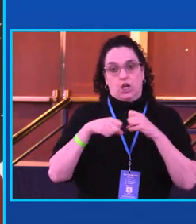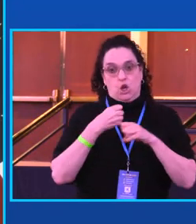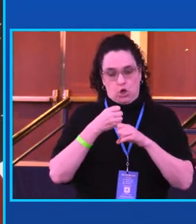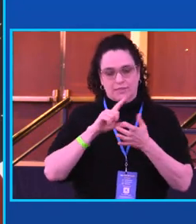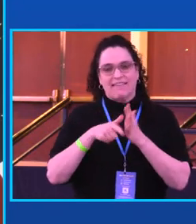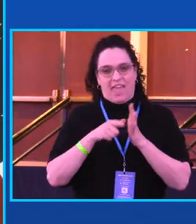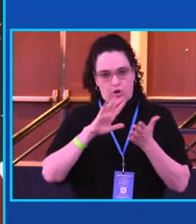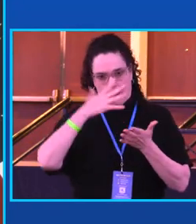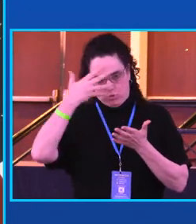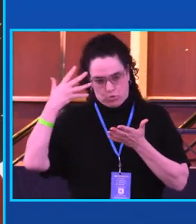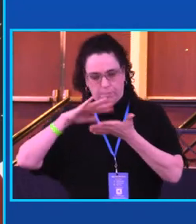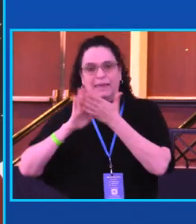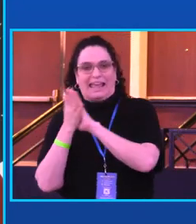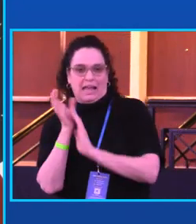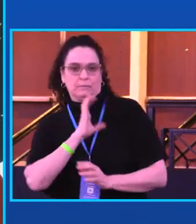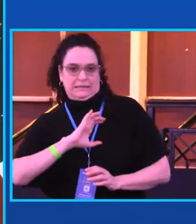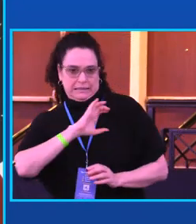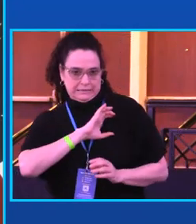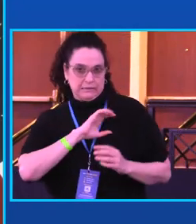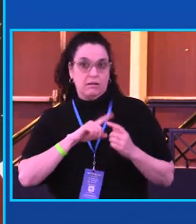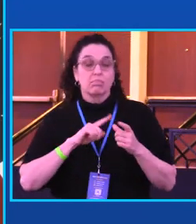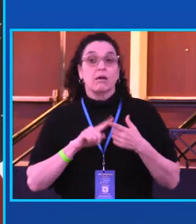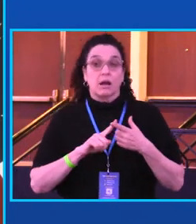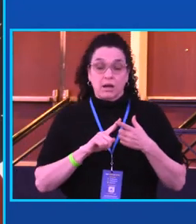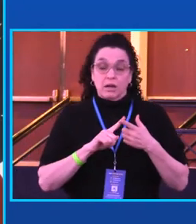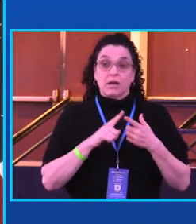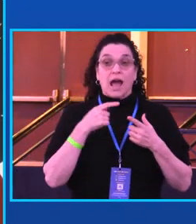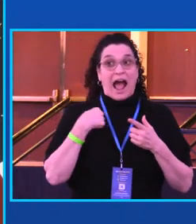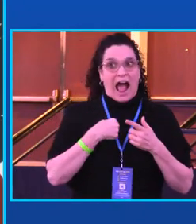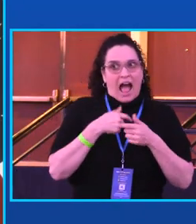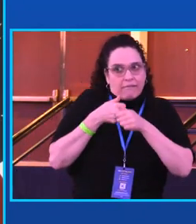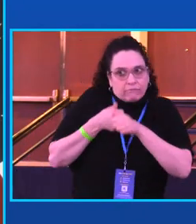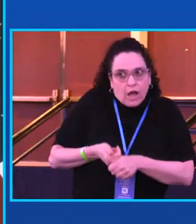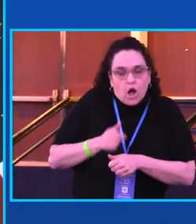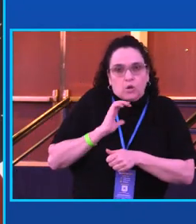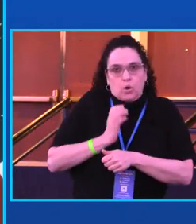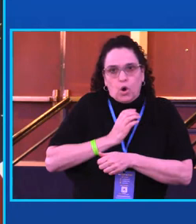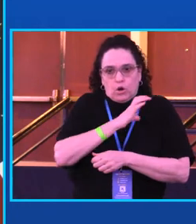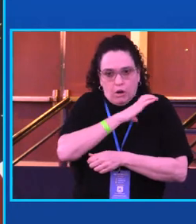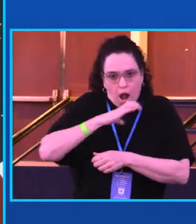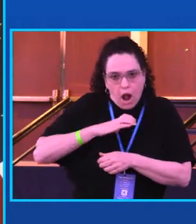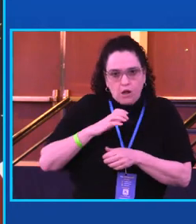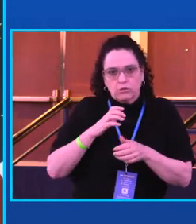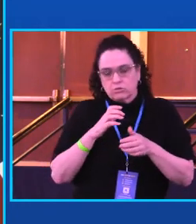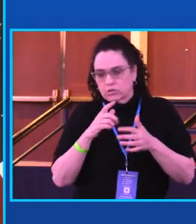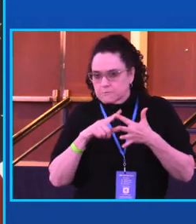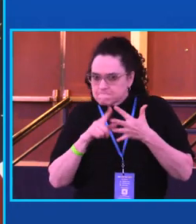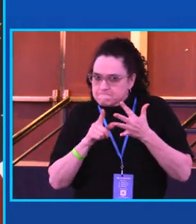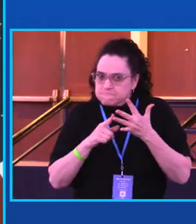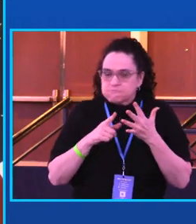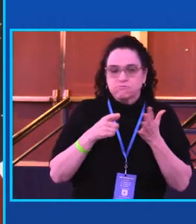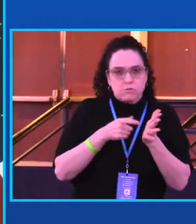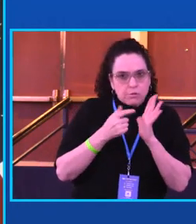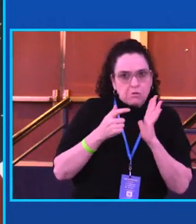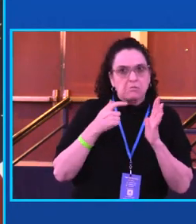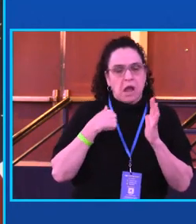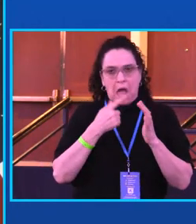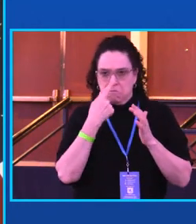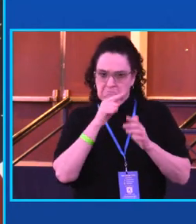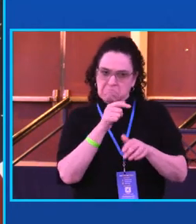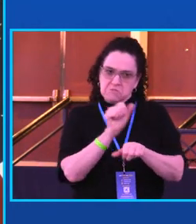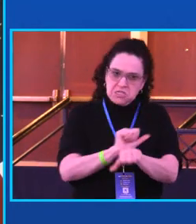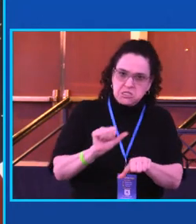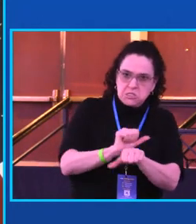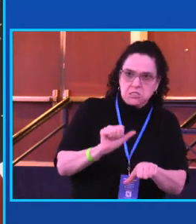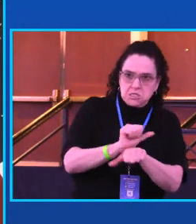that was promised to me in the ideals promulgated by our founders, made possible by grit, hard work, and determination. More than a